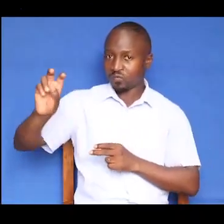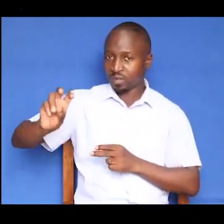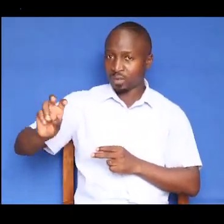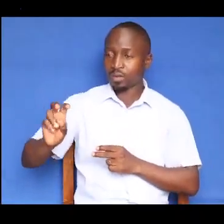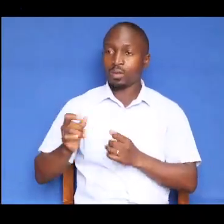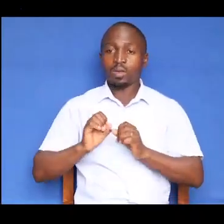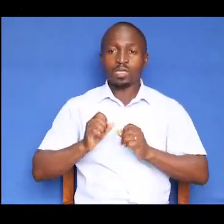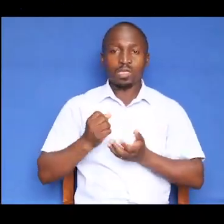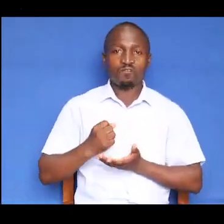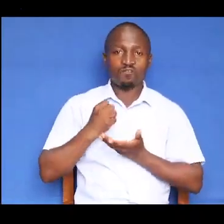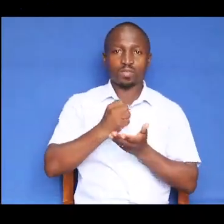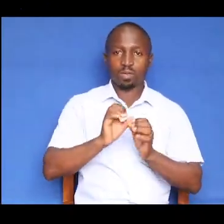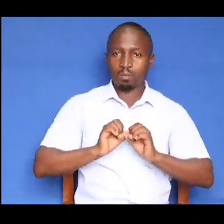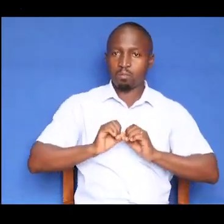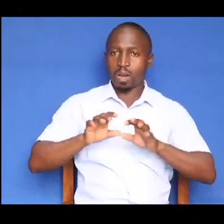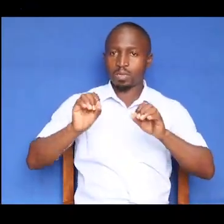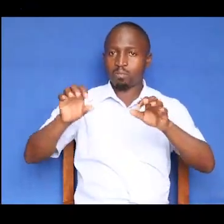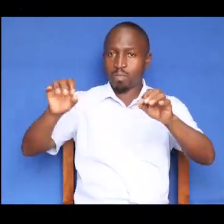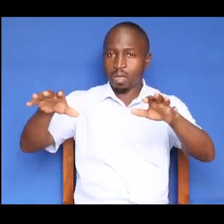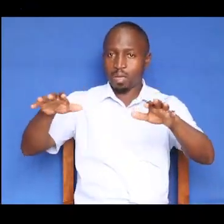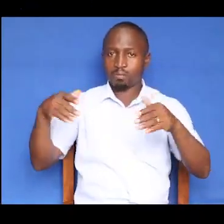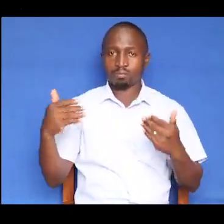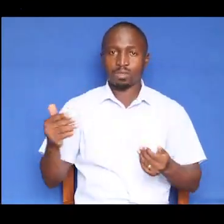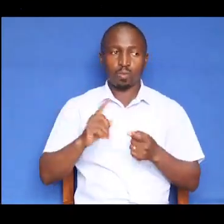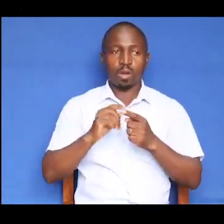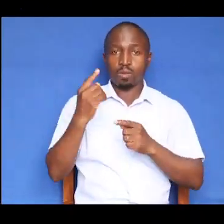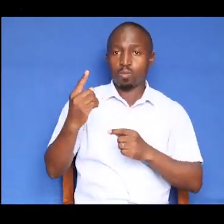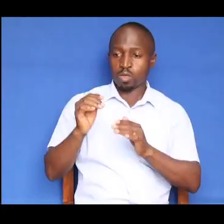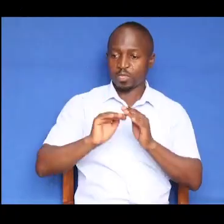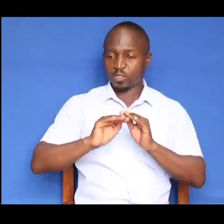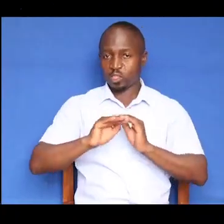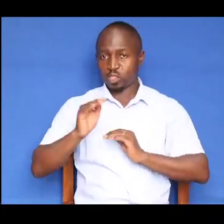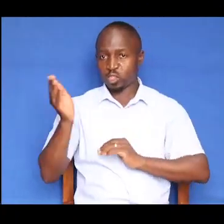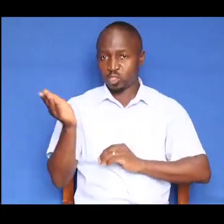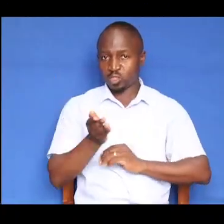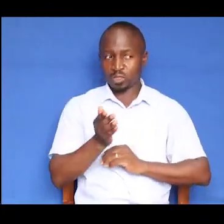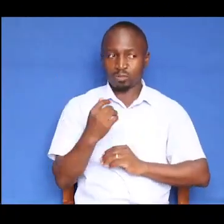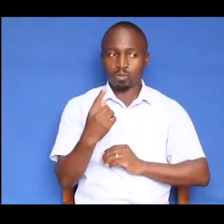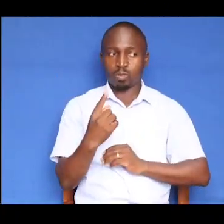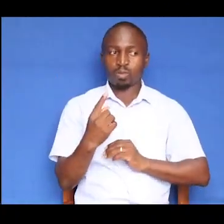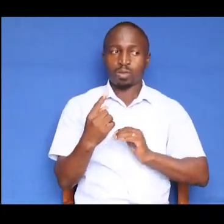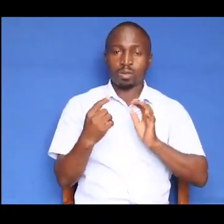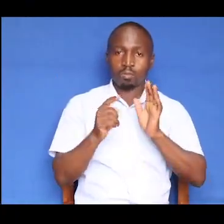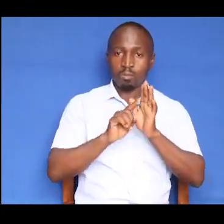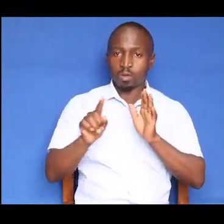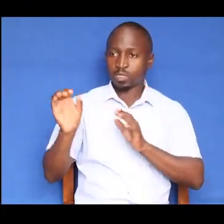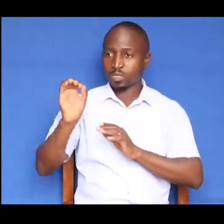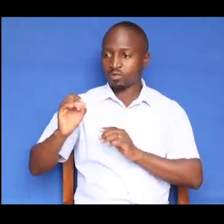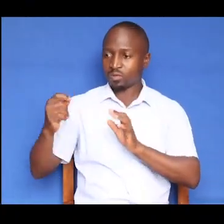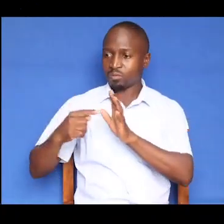multiplier, investment multiplier, will be 1 over 1 minus